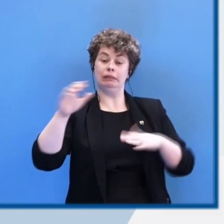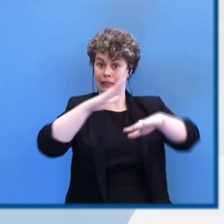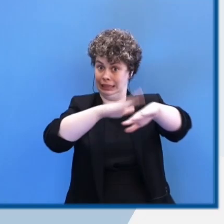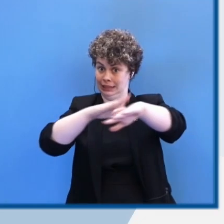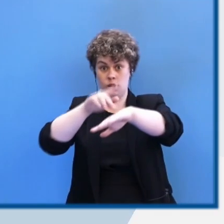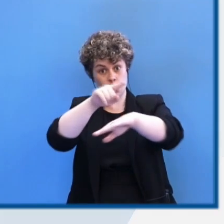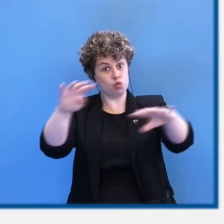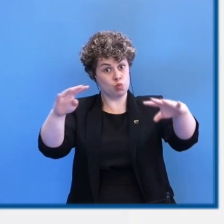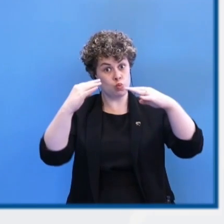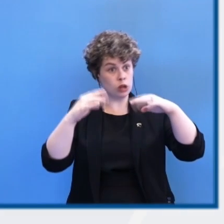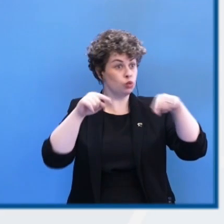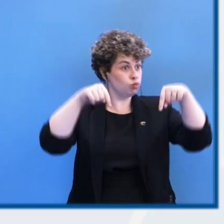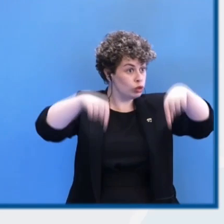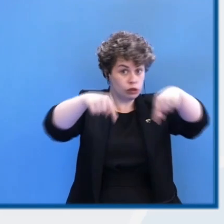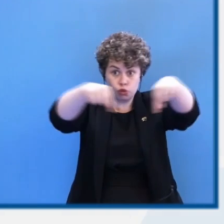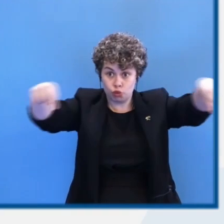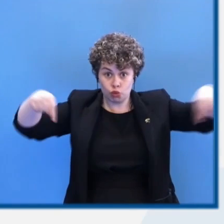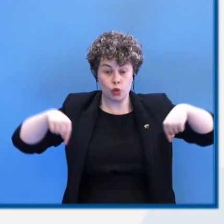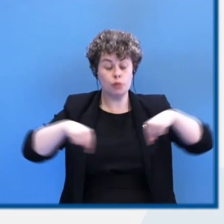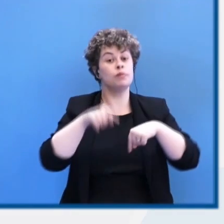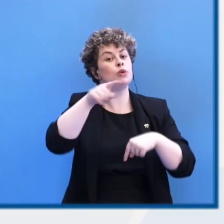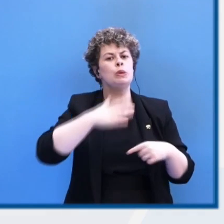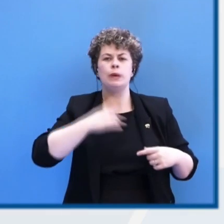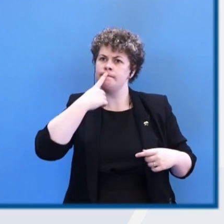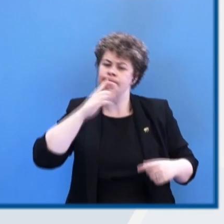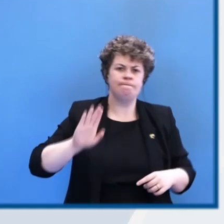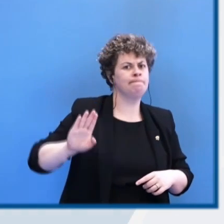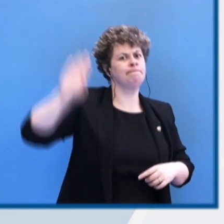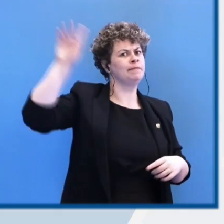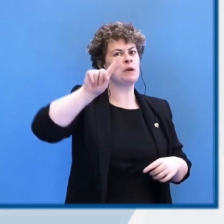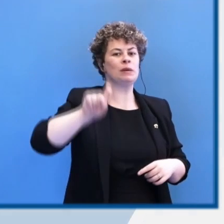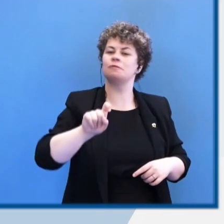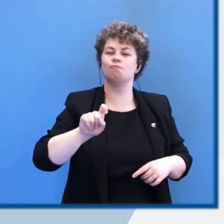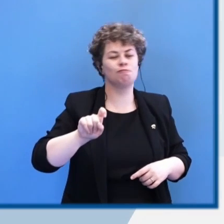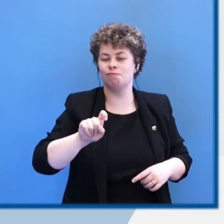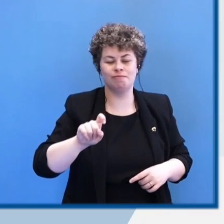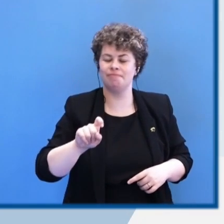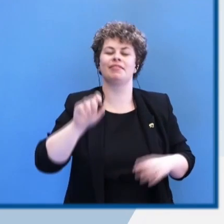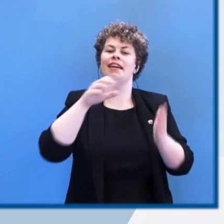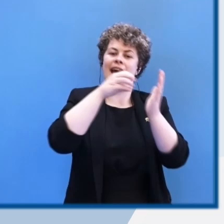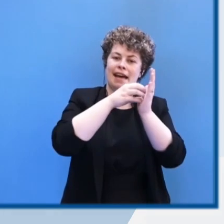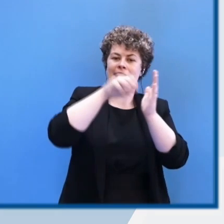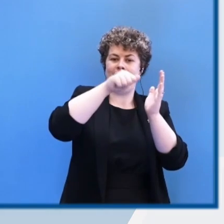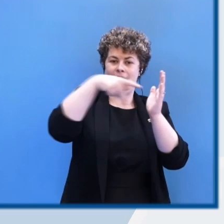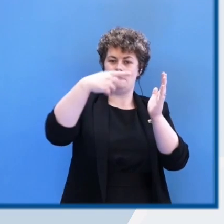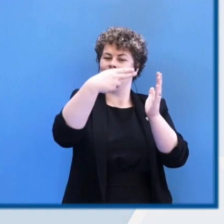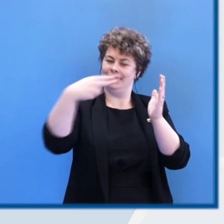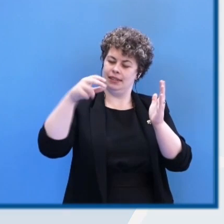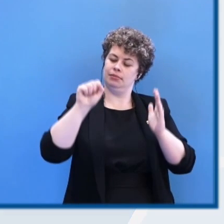them up on the Slido app, and what you can do there is indicate your question, and if it's to a specific panelist, you can